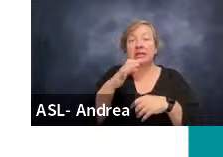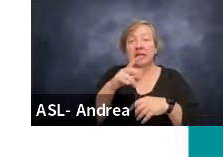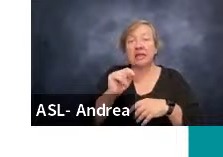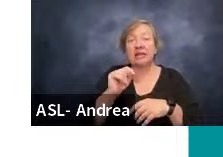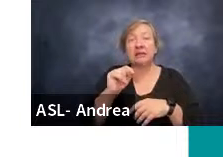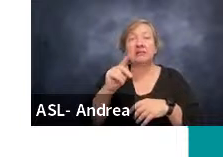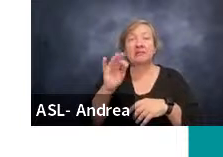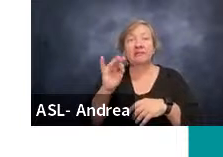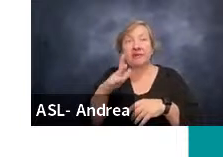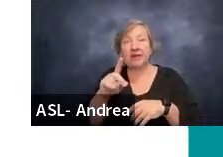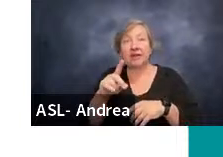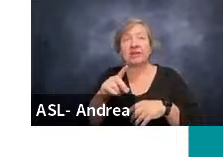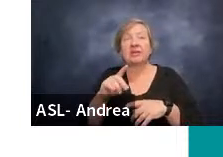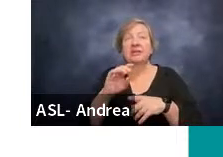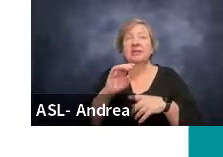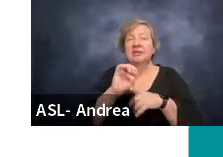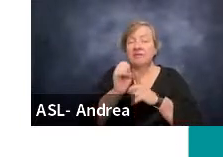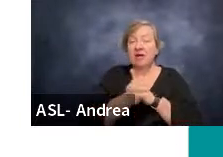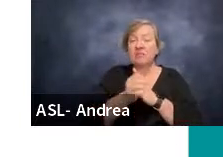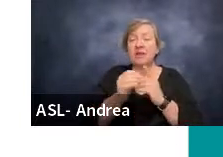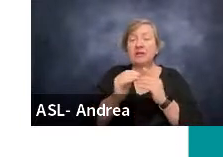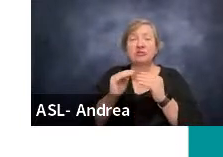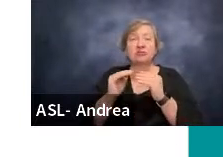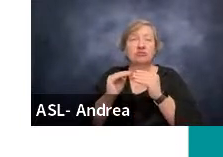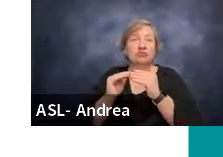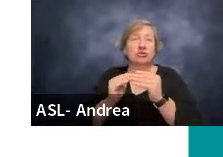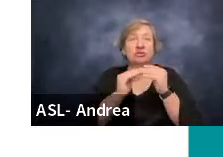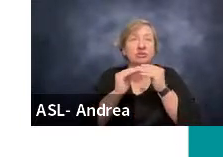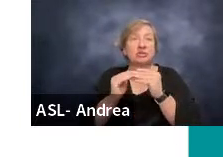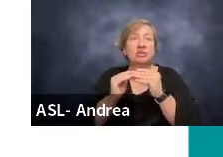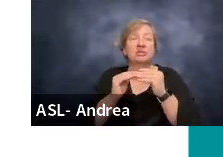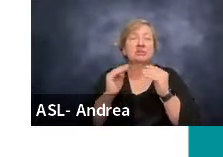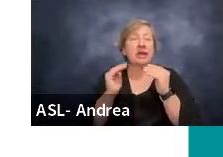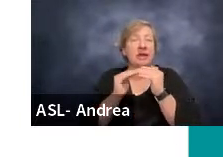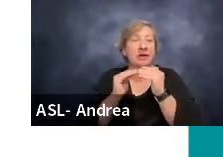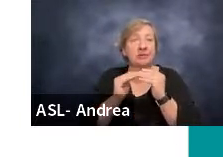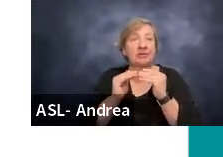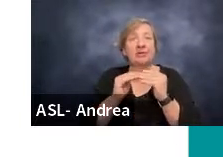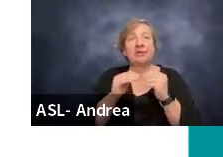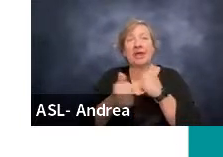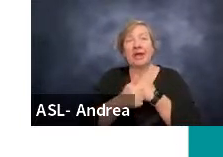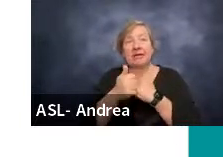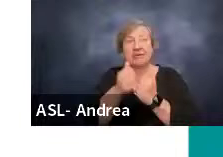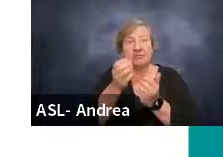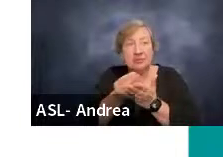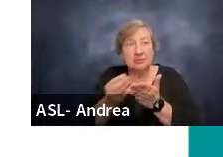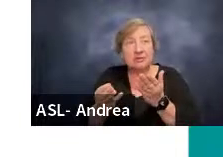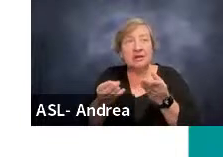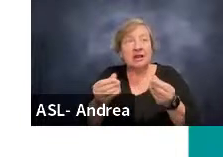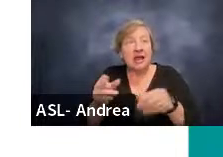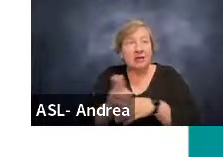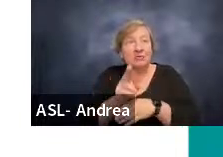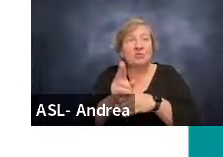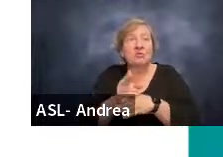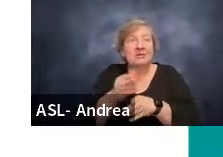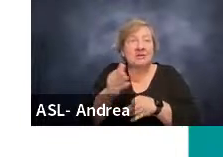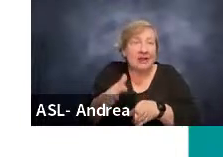justice, equity, hazardous materials, land use, impacts to neighborhoods, parks and recreational